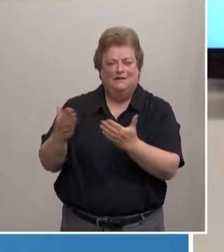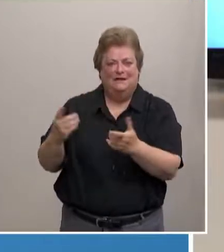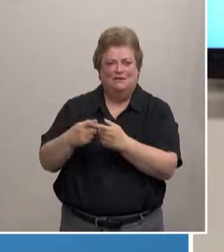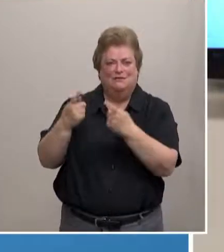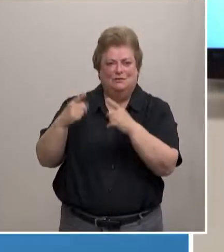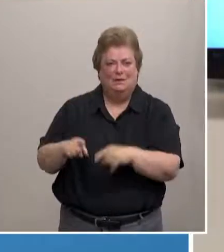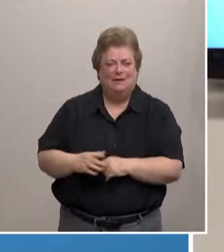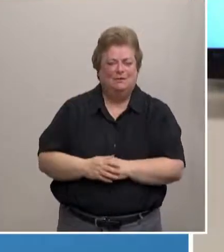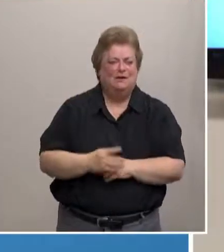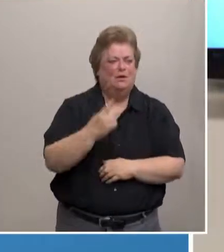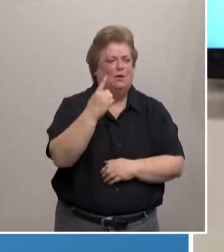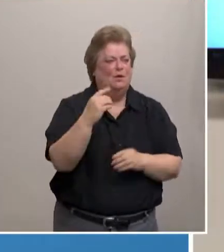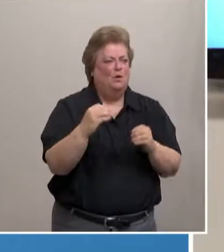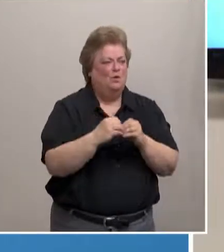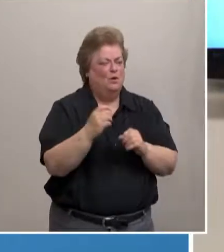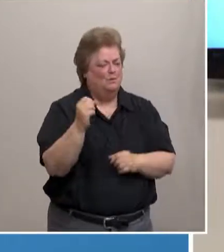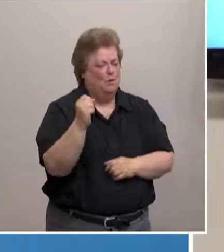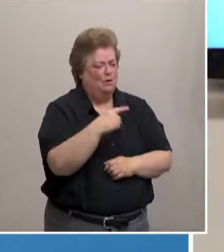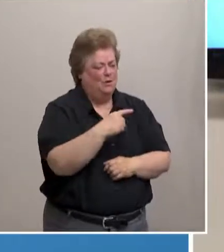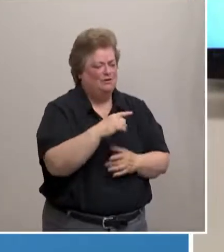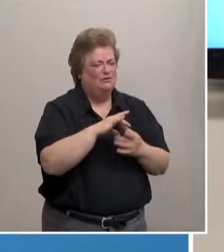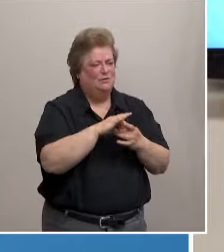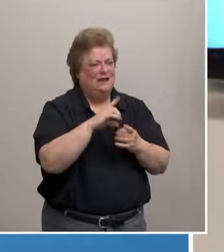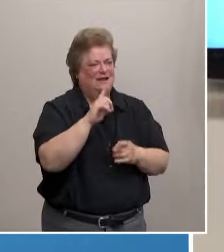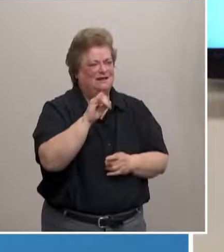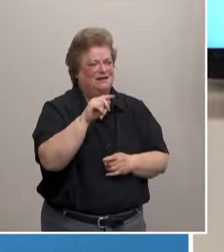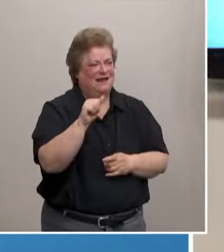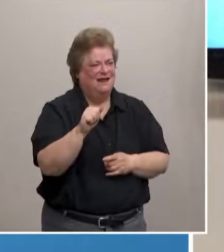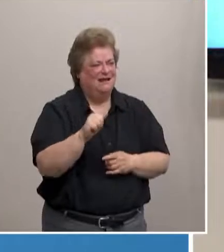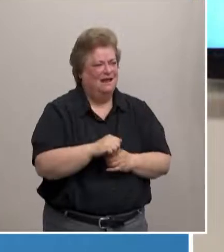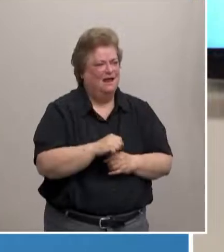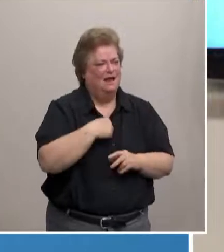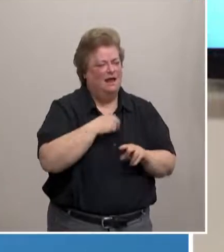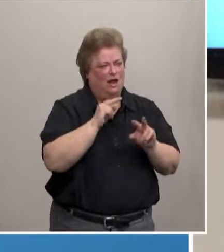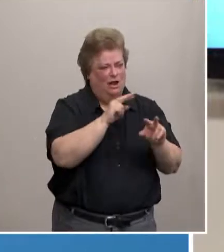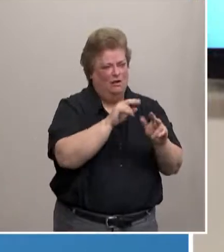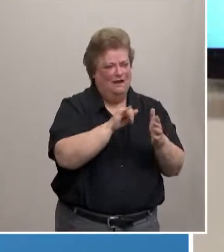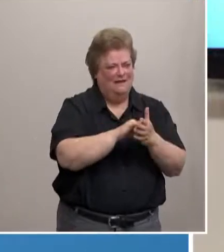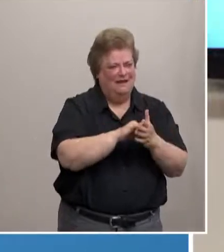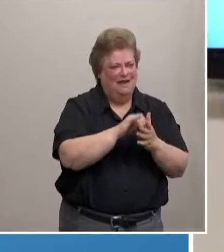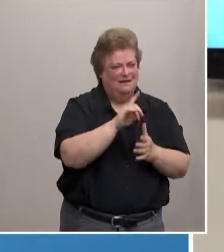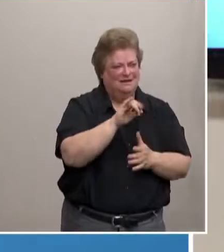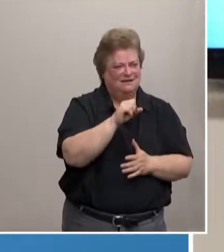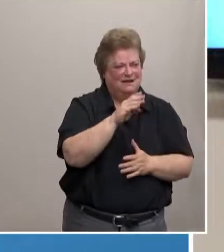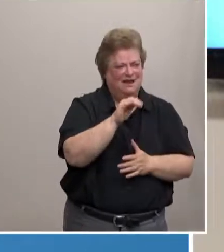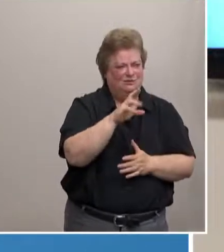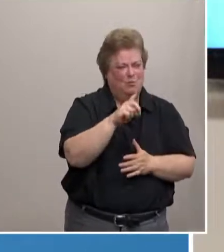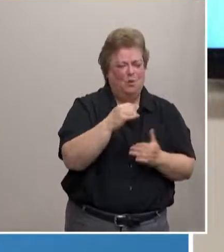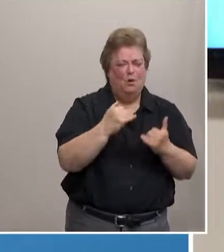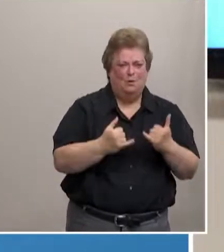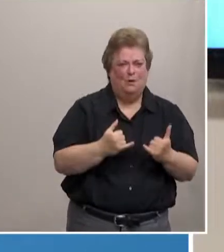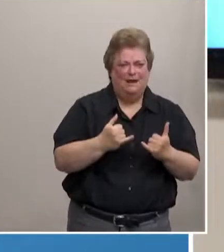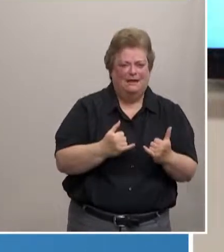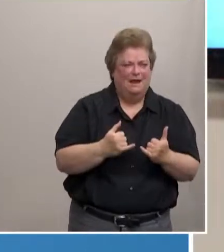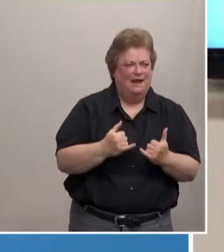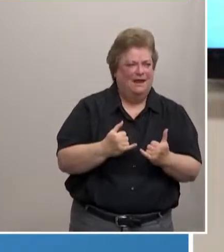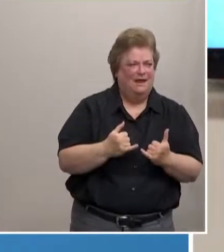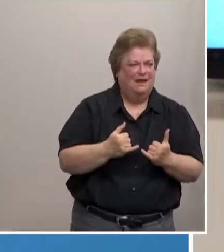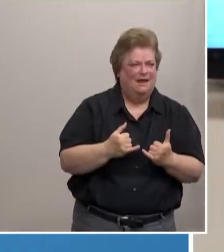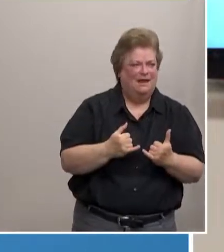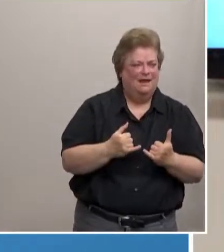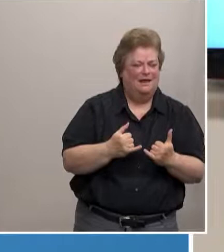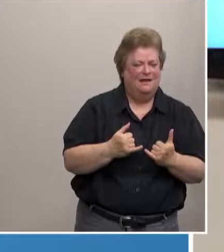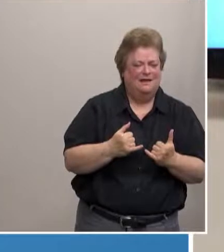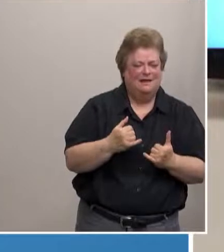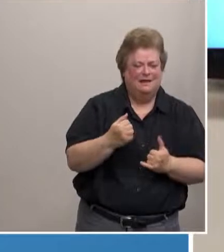One more question. It's kind of data related. I'm looking at the dashboard right now, and it still uses percentage of